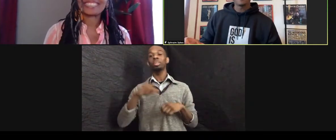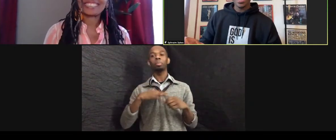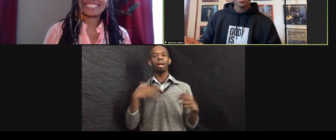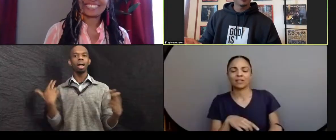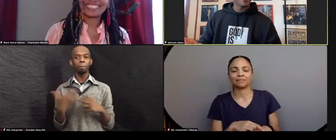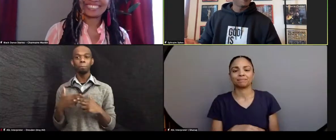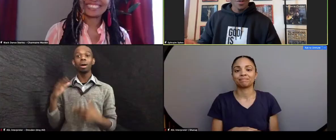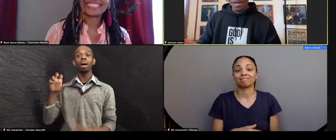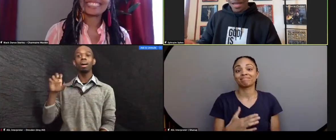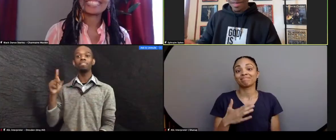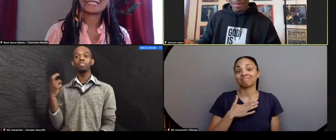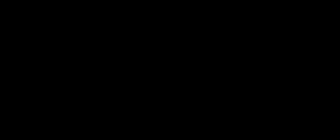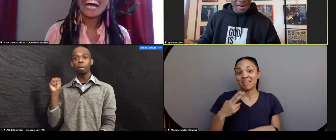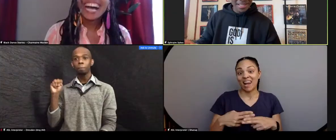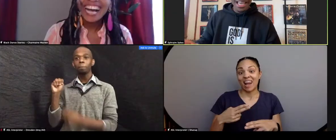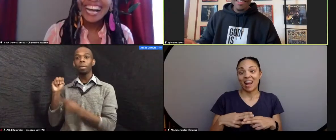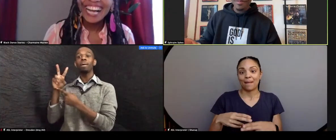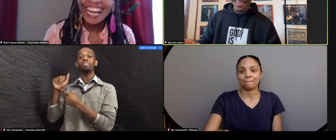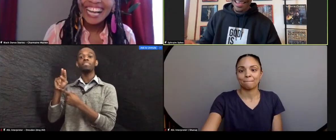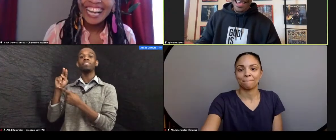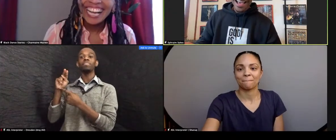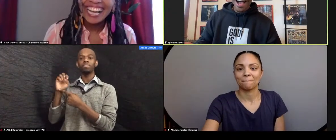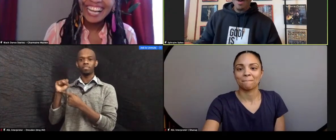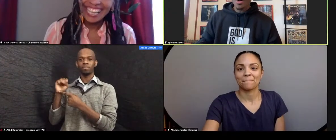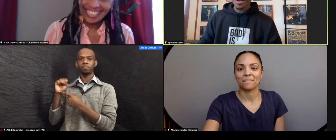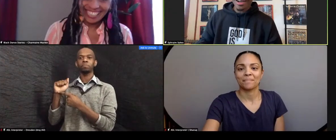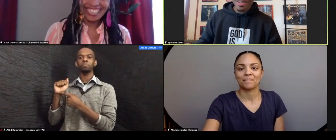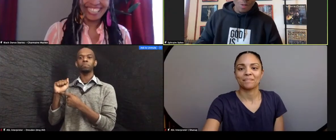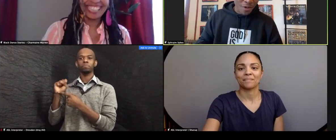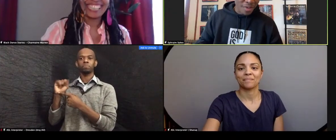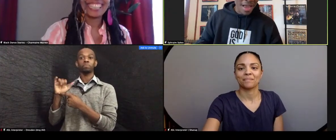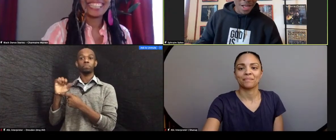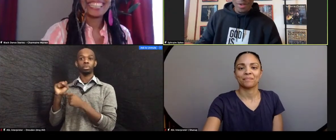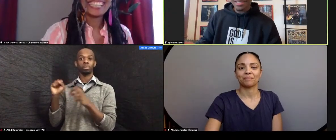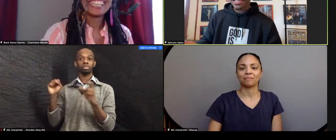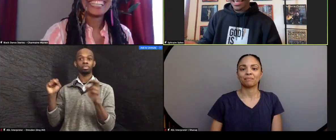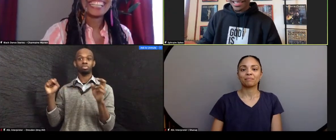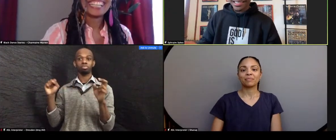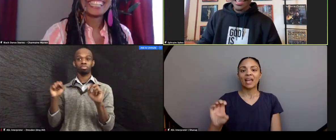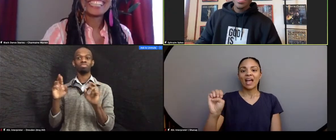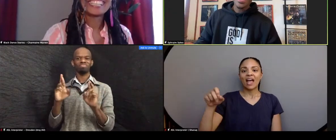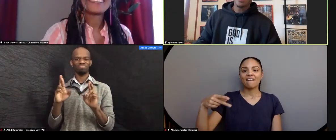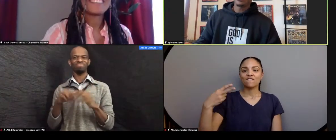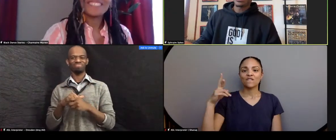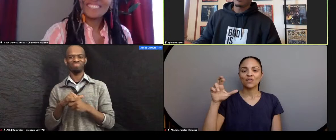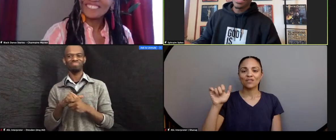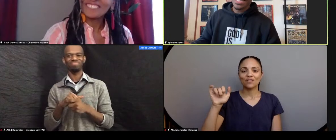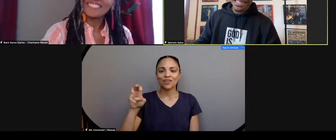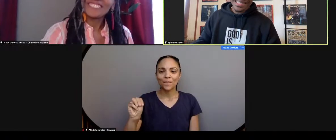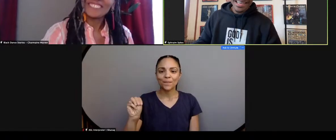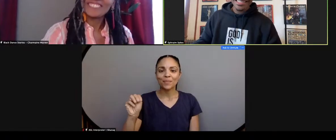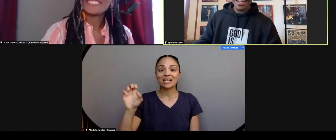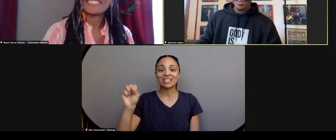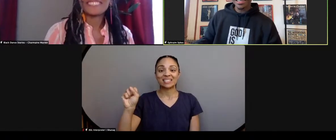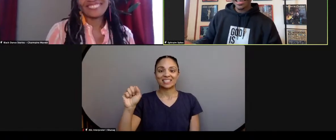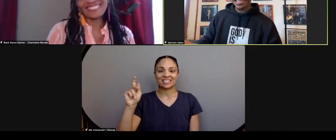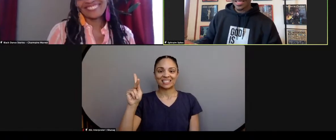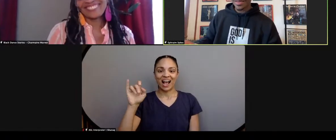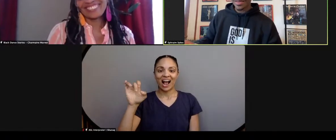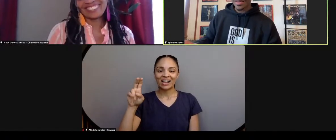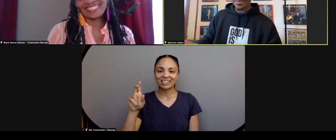Yes, I finally said my full name that my parents gave me, who are Dr. Reverend Manuel Sykes and Mrs. Belinda Sykes down